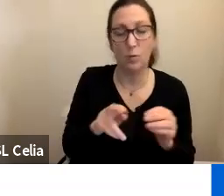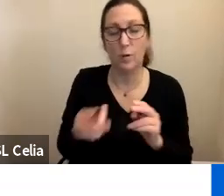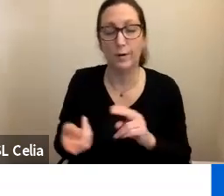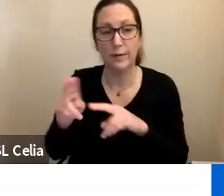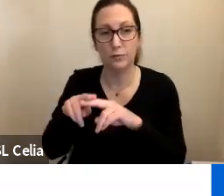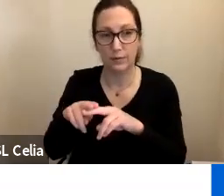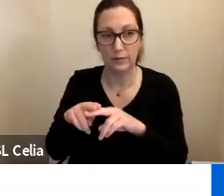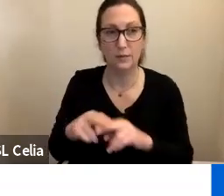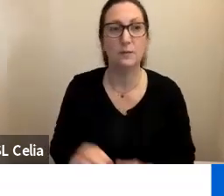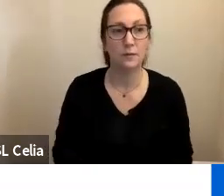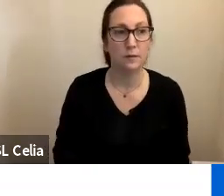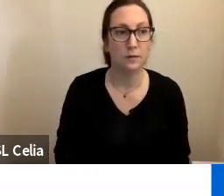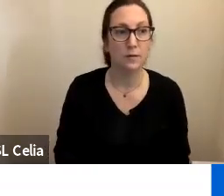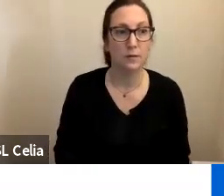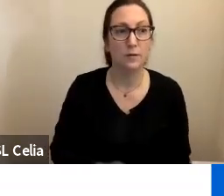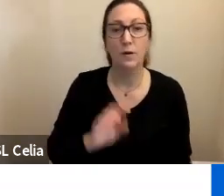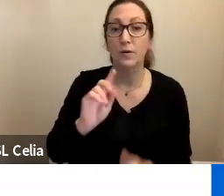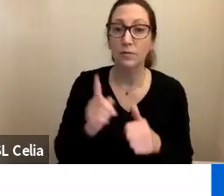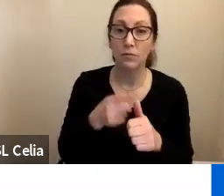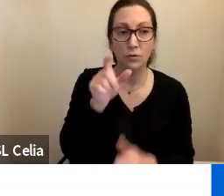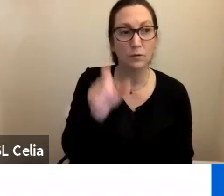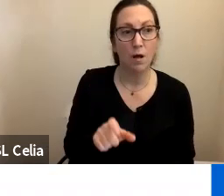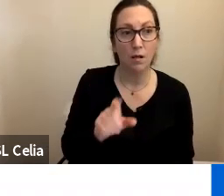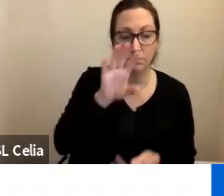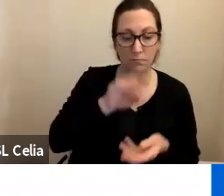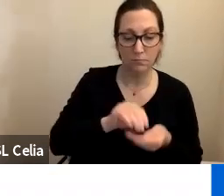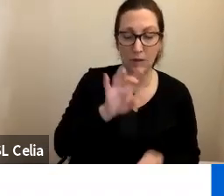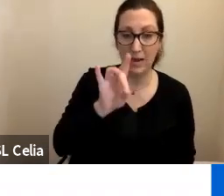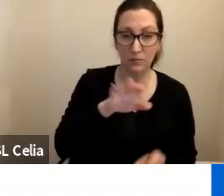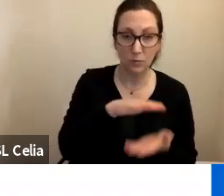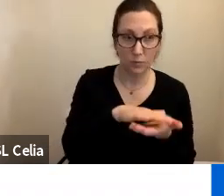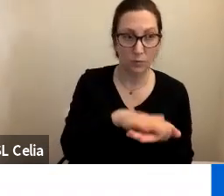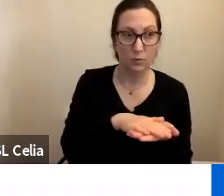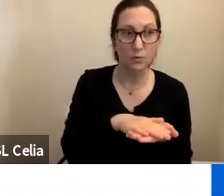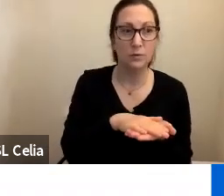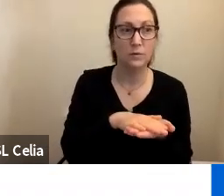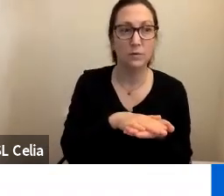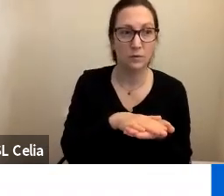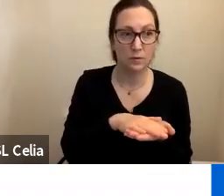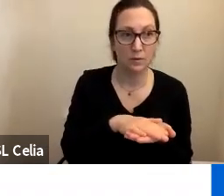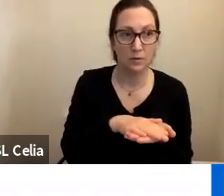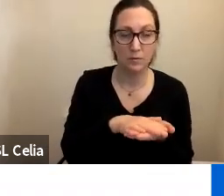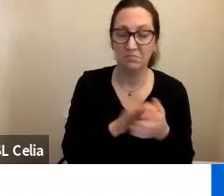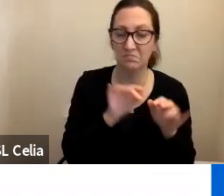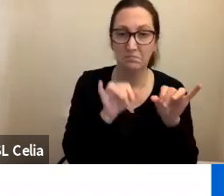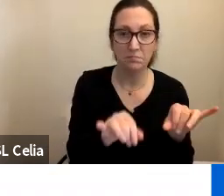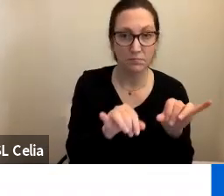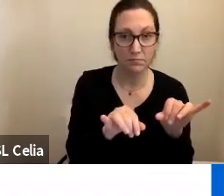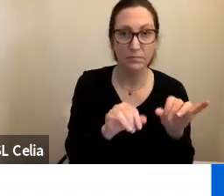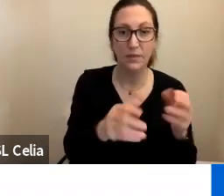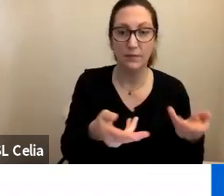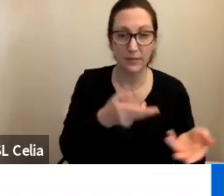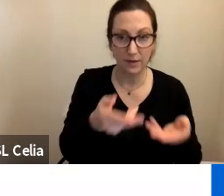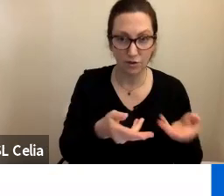of invitations. So your first column, there are 8 schools where they have the same number of